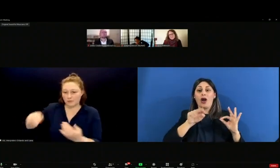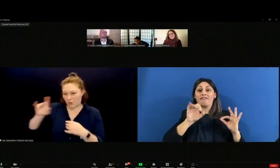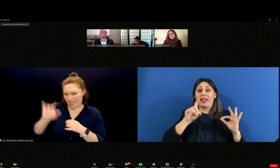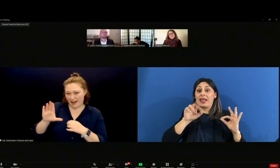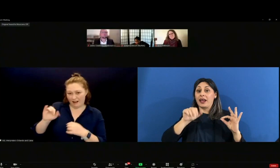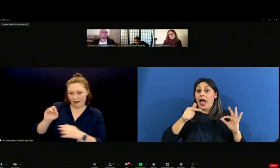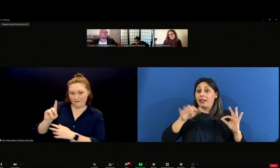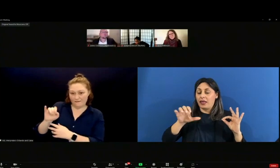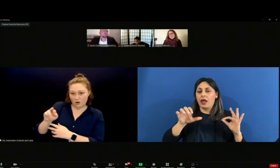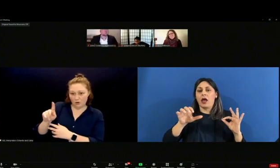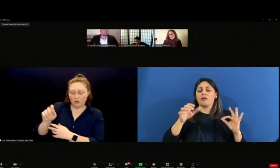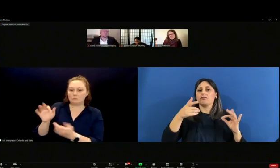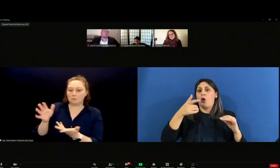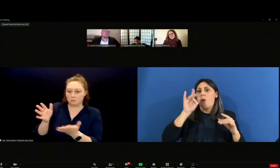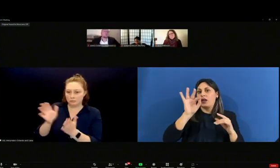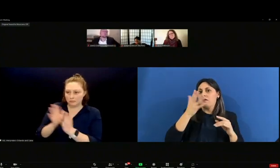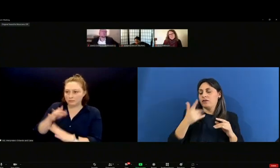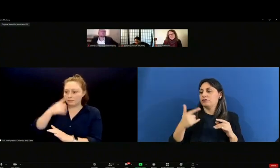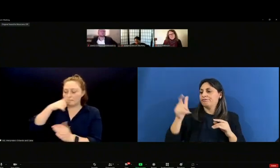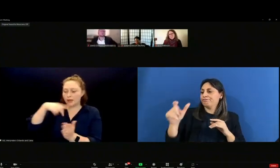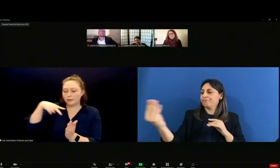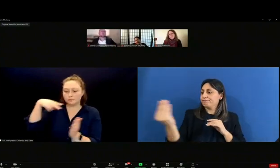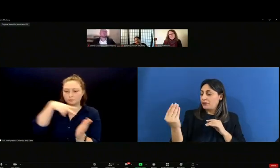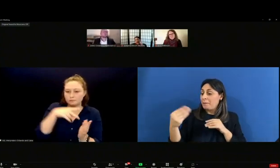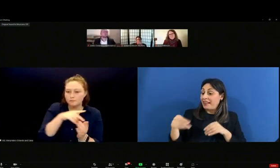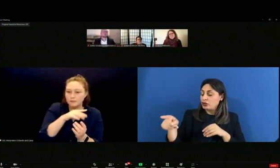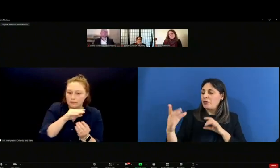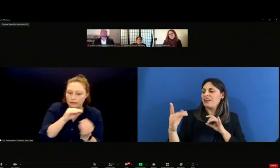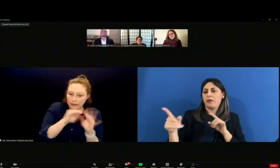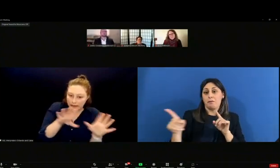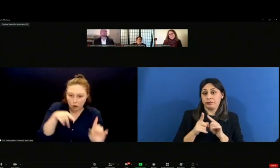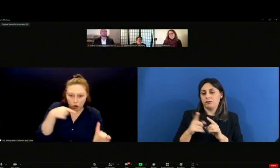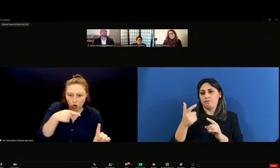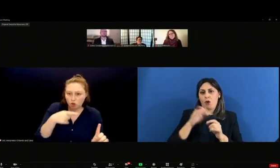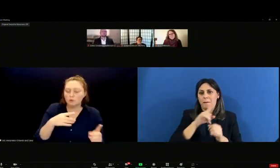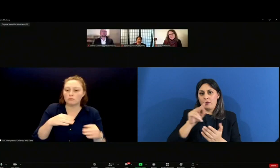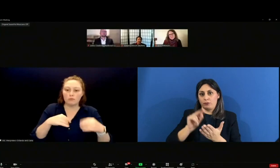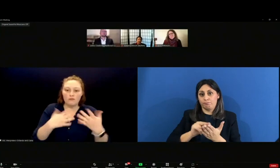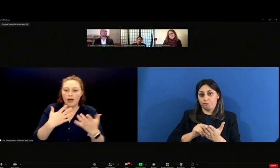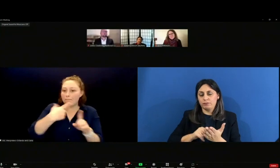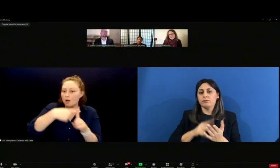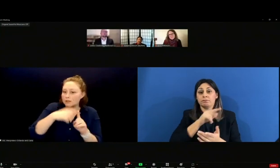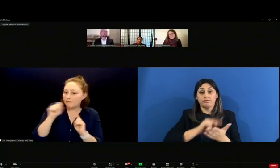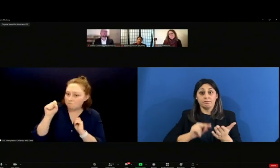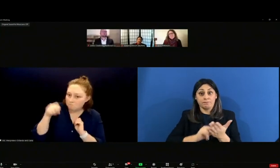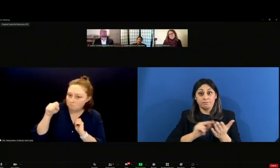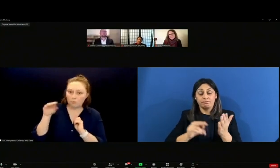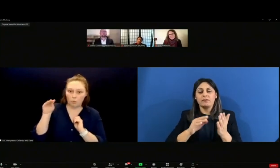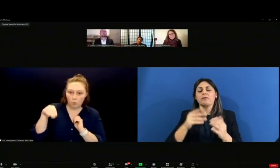attentively at what the participant was producing, provide positive feedback, a head nod, okay gesture, and so